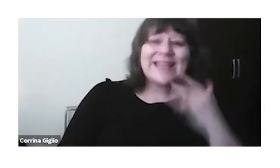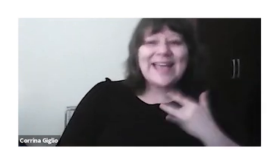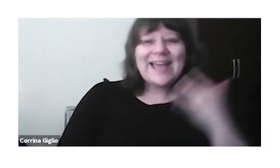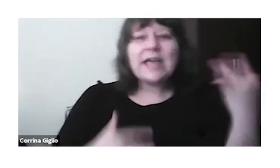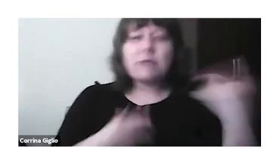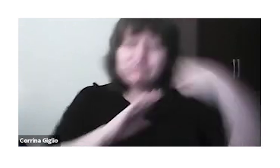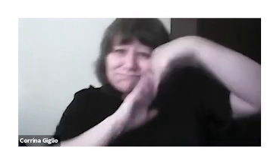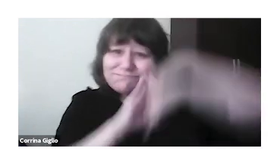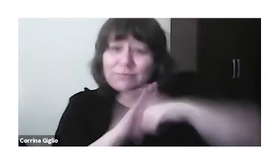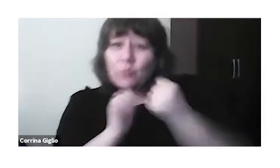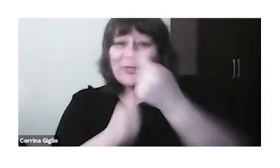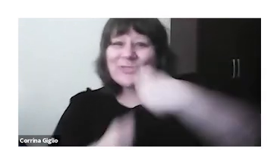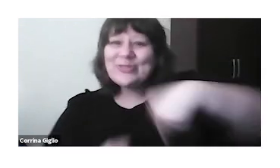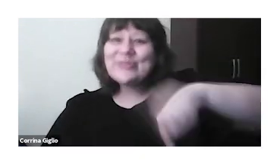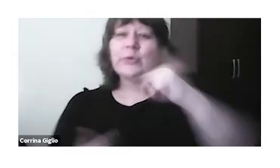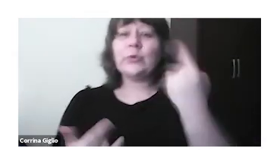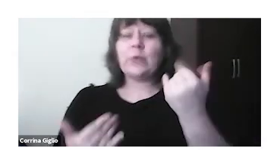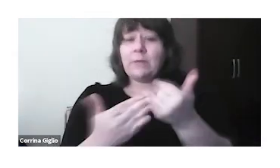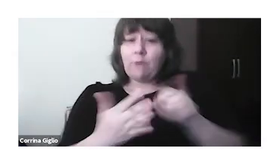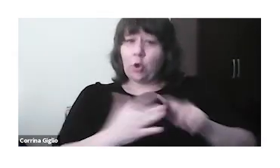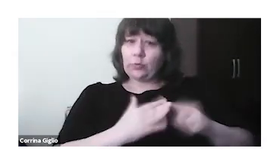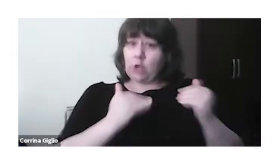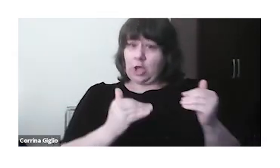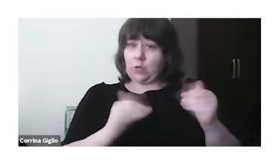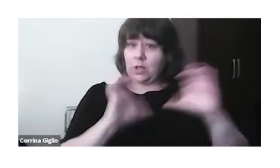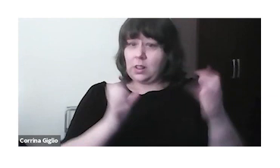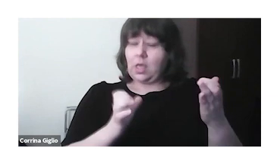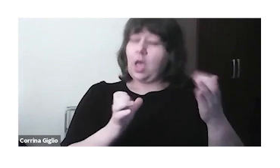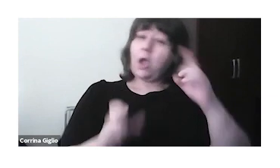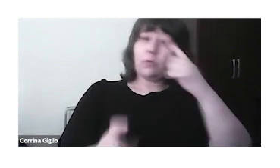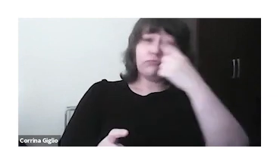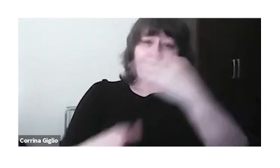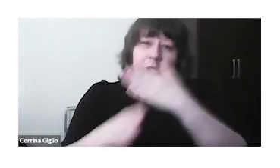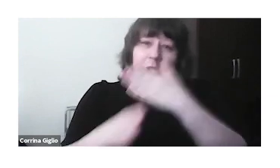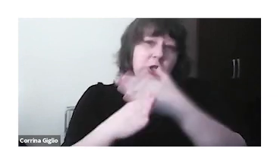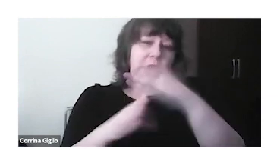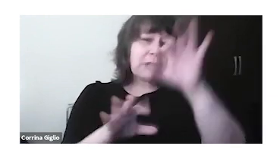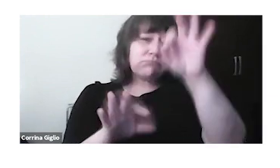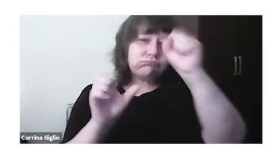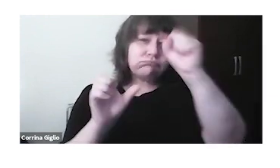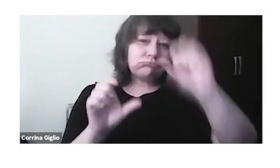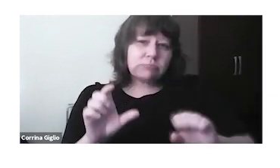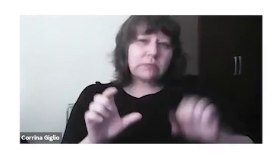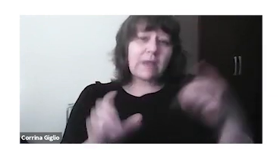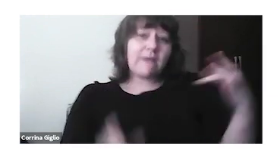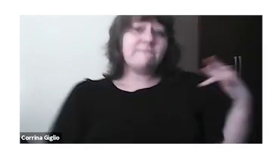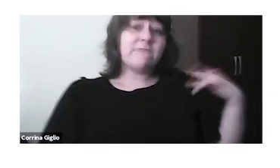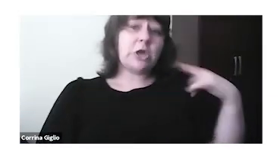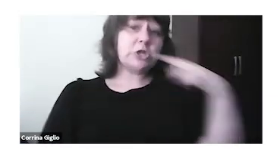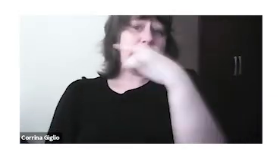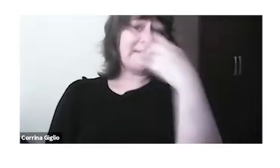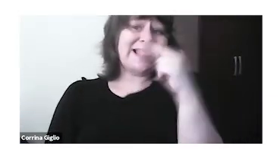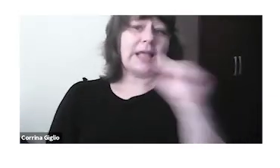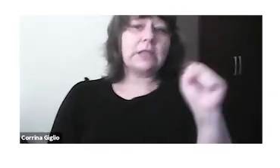delve in with everybody. I think before we start, we want to share a couple things that fashion and blackness is